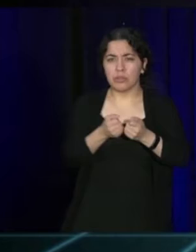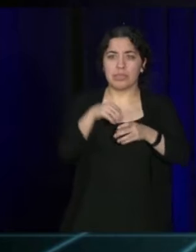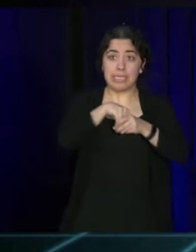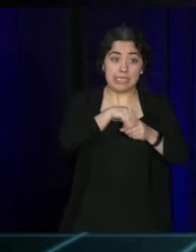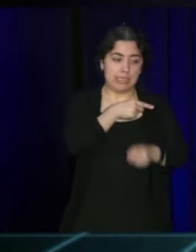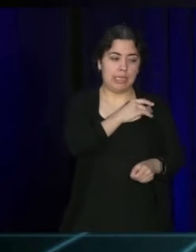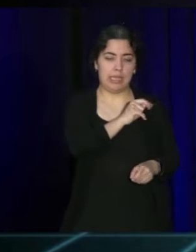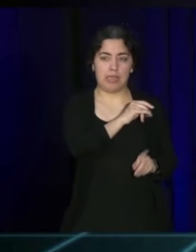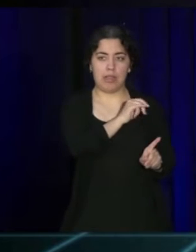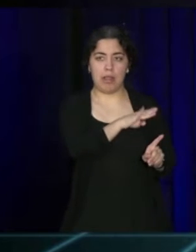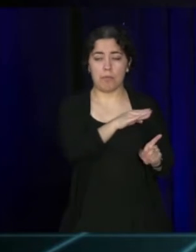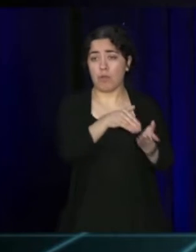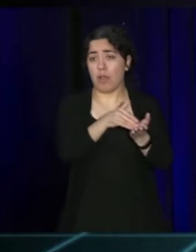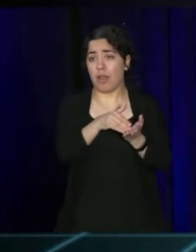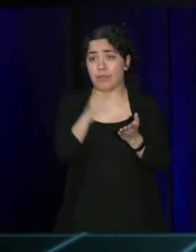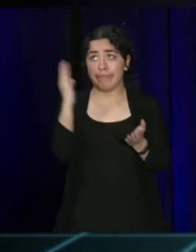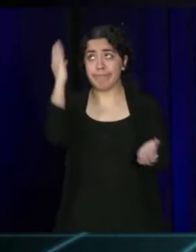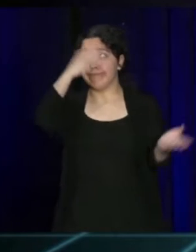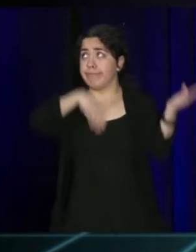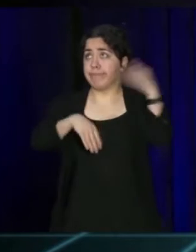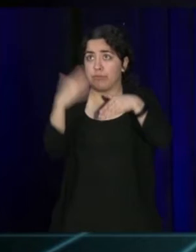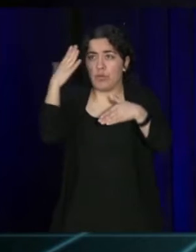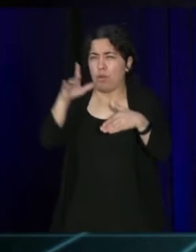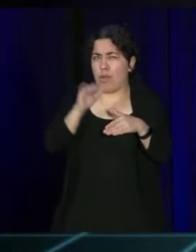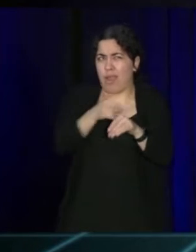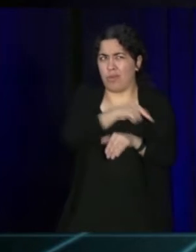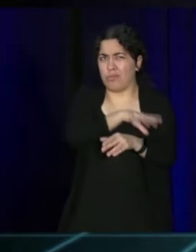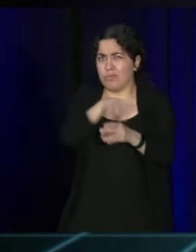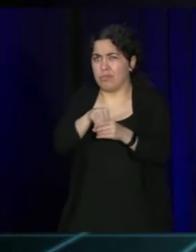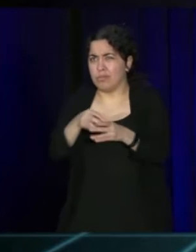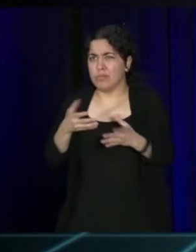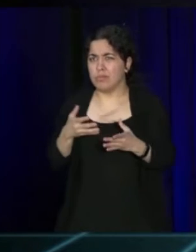of the times you don't know how this is distributed. And I'm not,